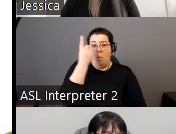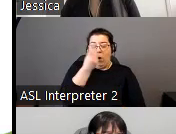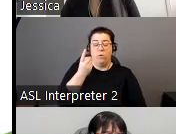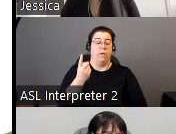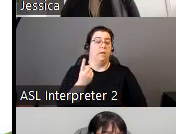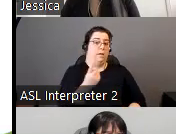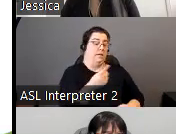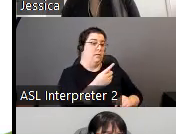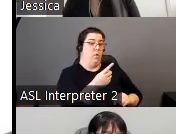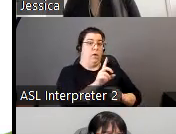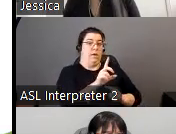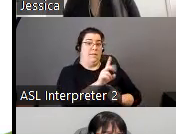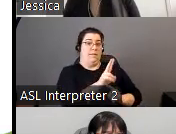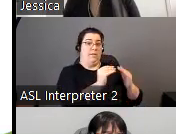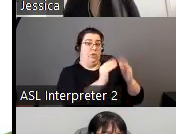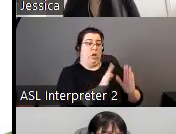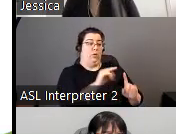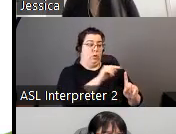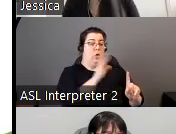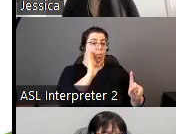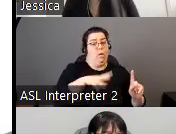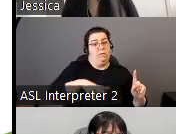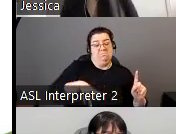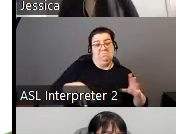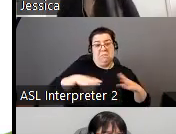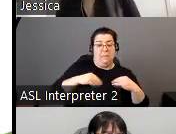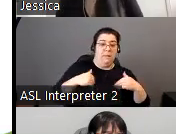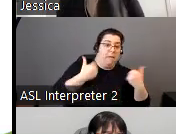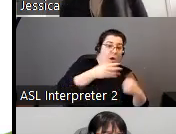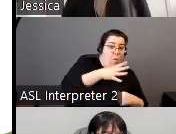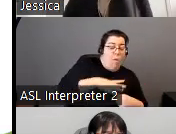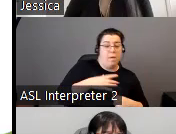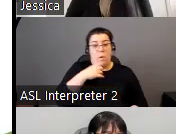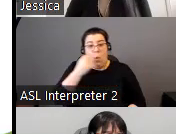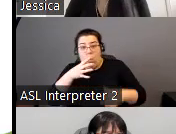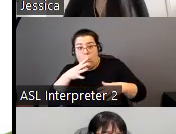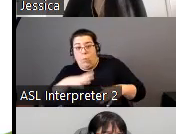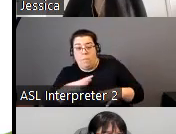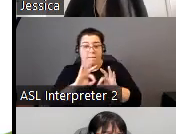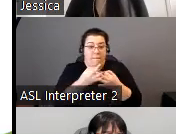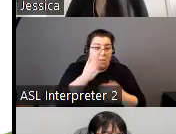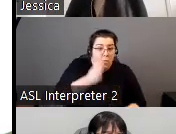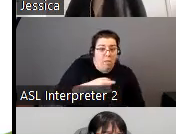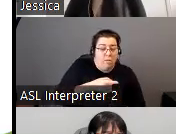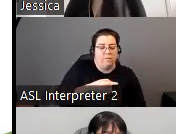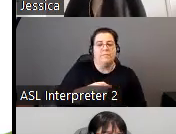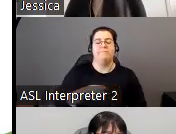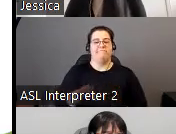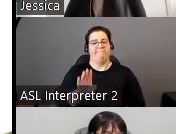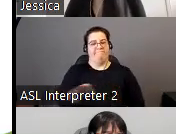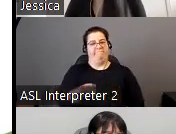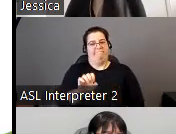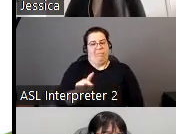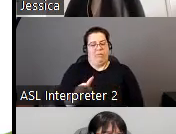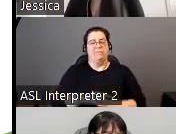they just separate? I think there's a mixture, or maybe you can comment on that. There are many, when it comes to shelters for